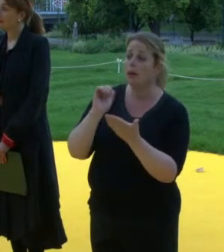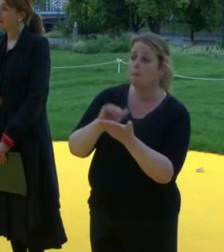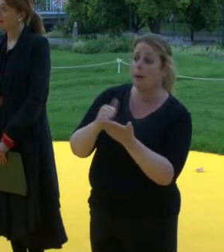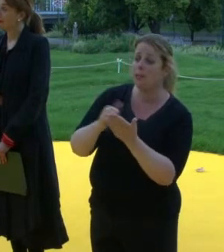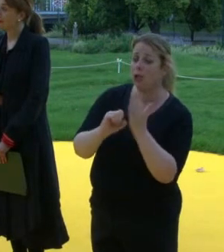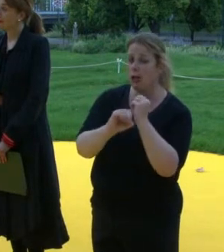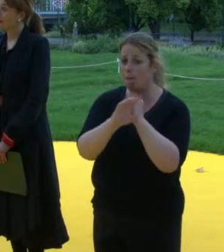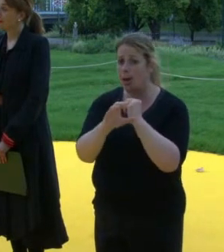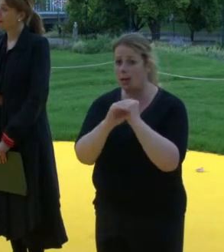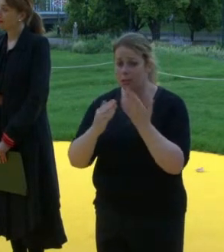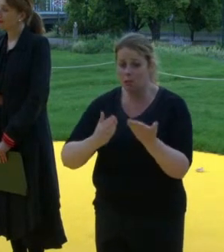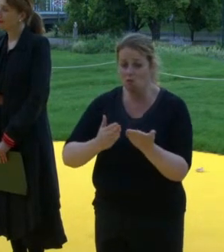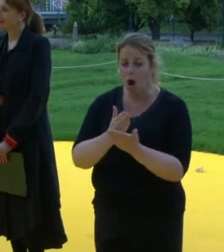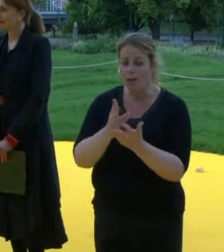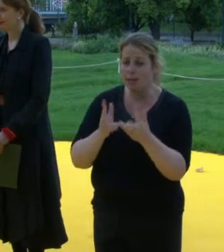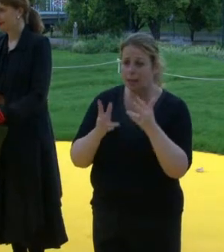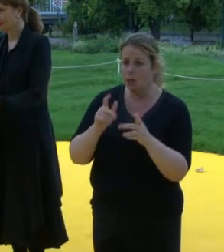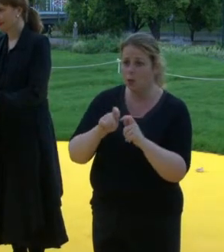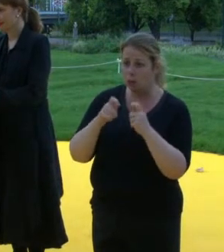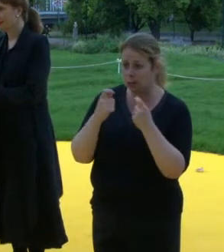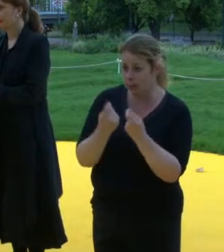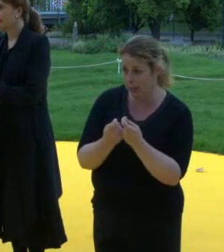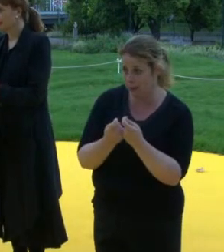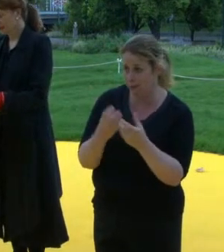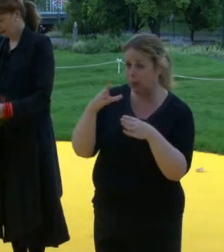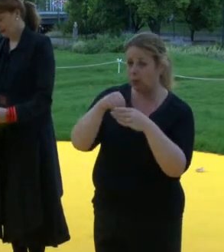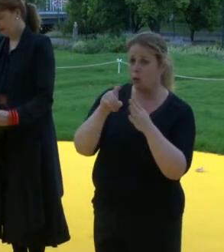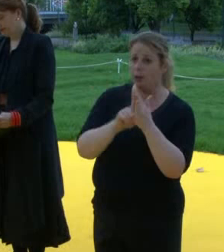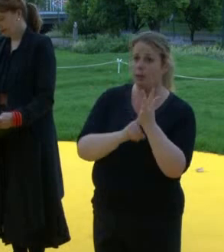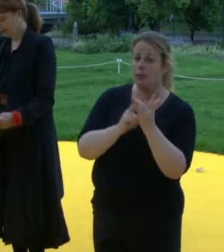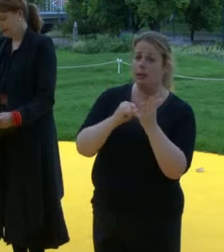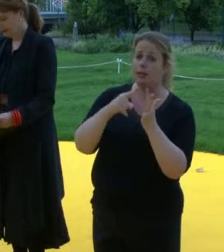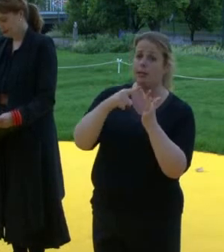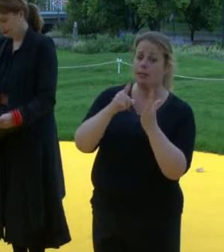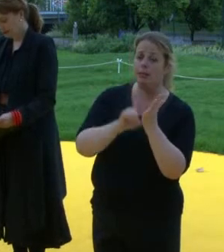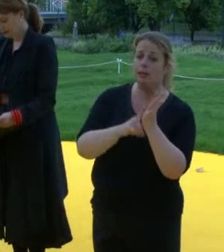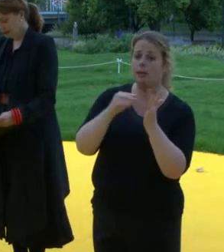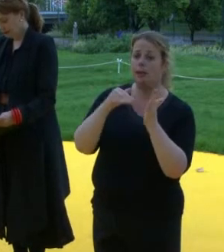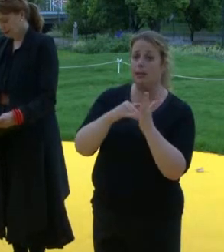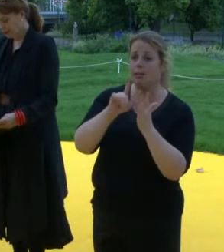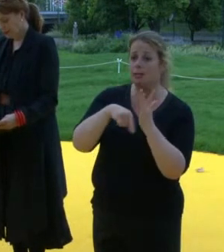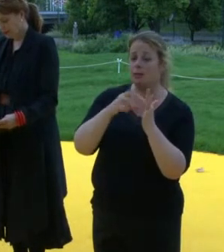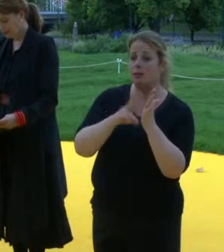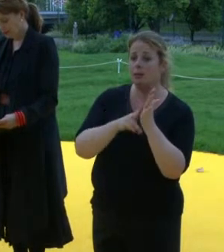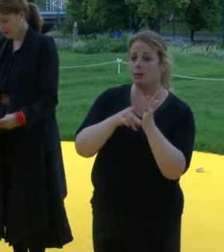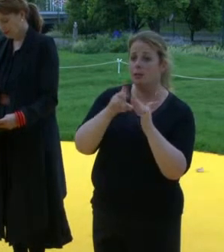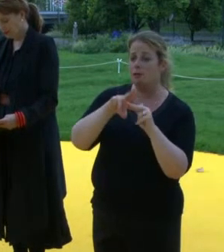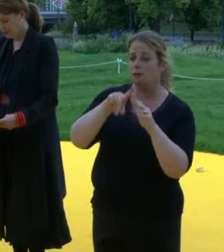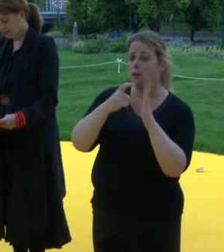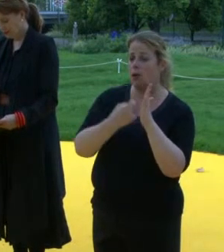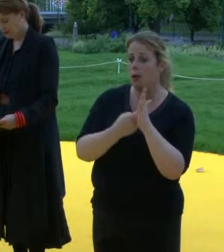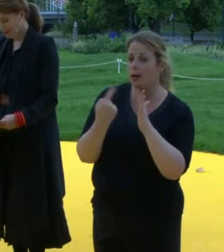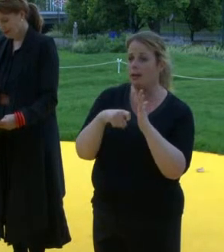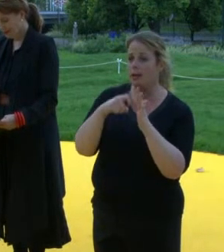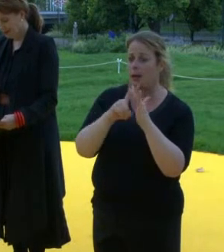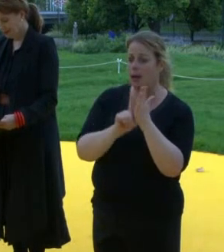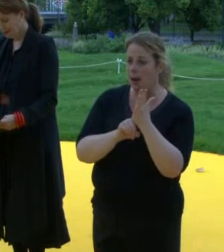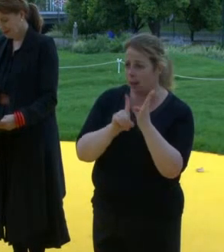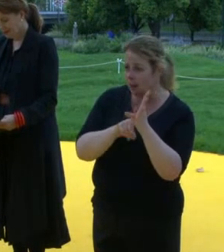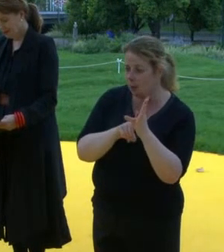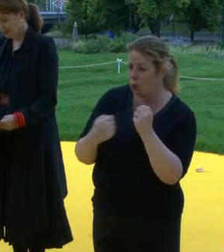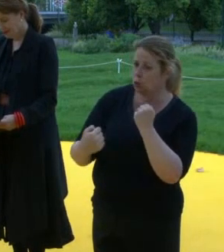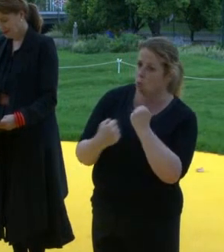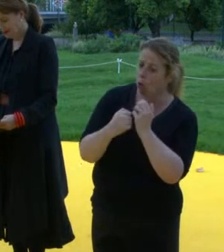marketing, rights and editorial teams, including Elise, Liz, Jennifer, Maria, Yvette, Sherilyn and Kerry for their support, friendship, patience